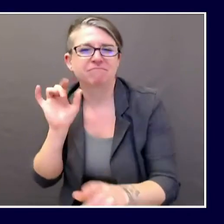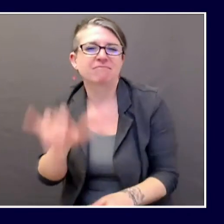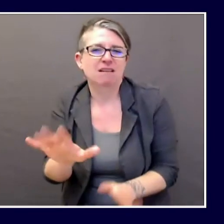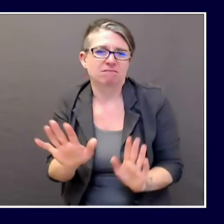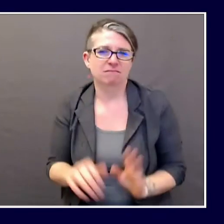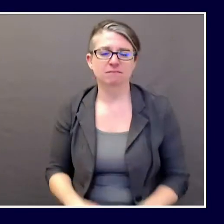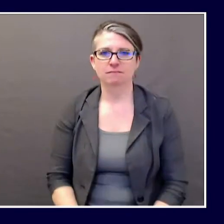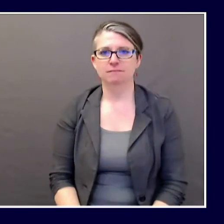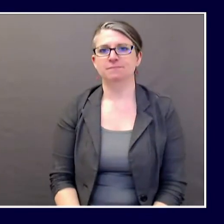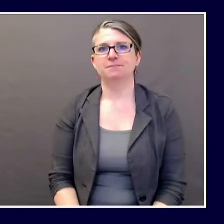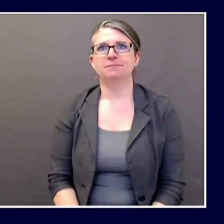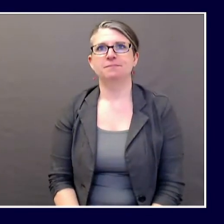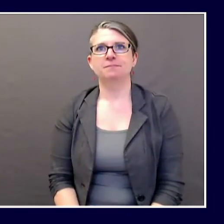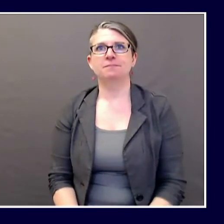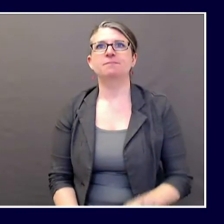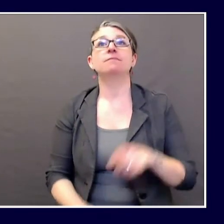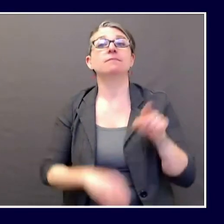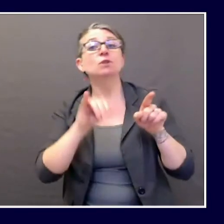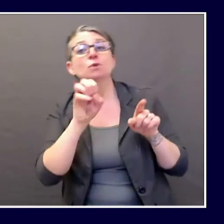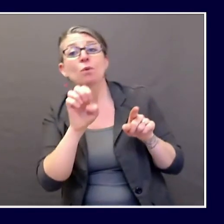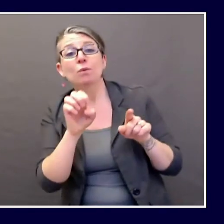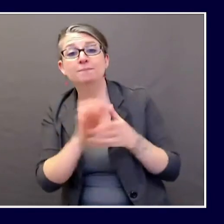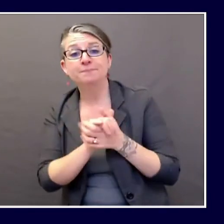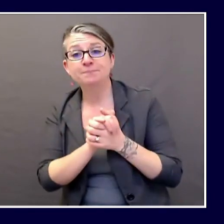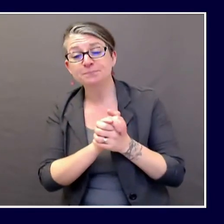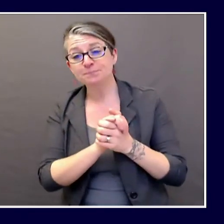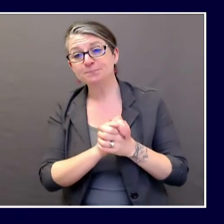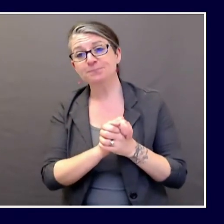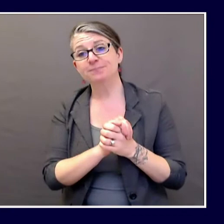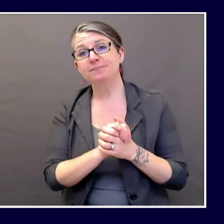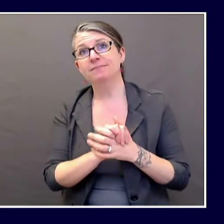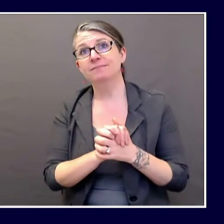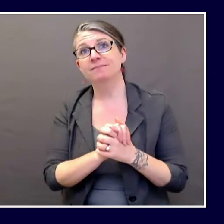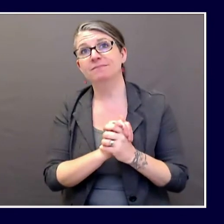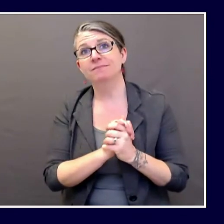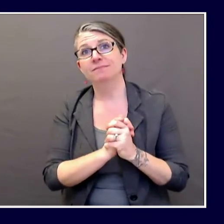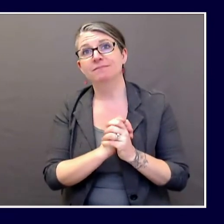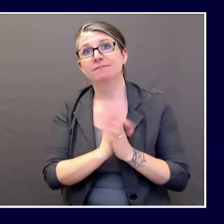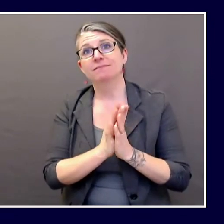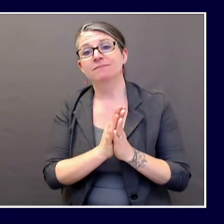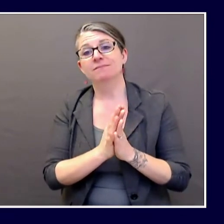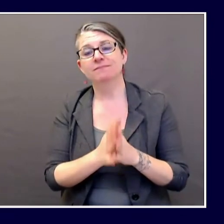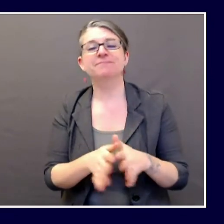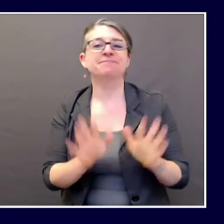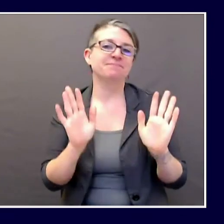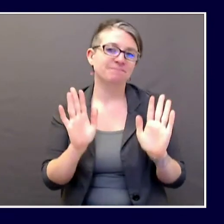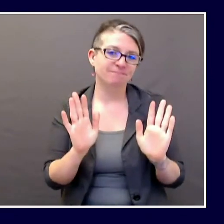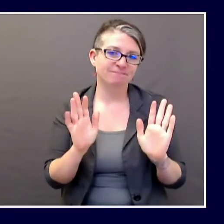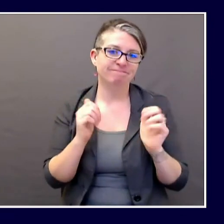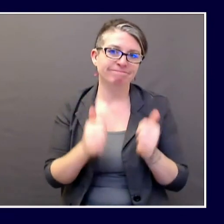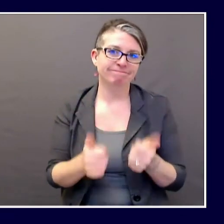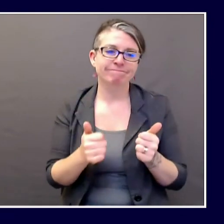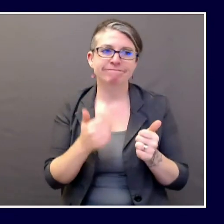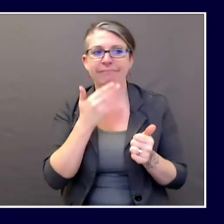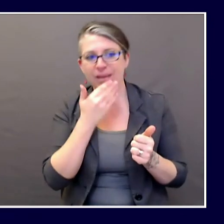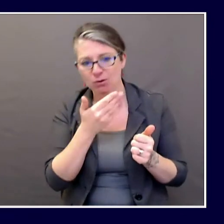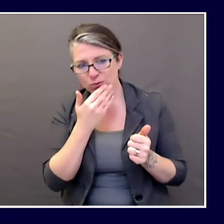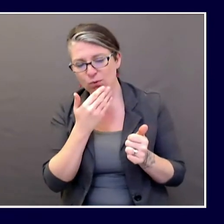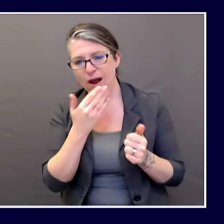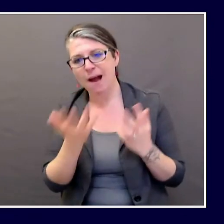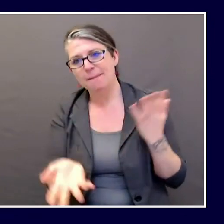Yes, hi. Thanks for taking our questions today. Do you have any insight